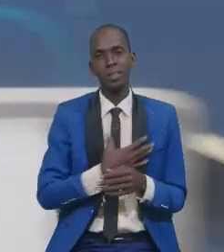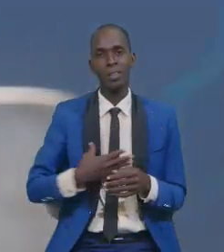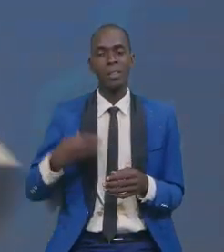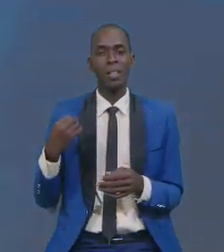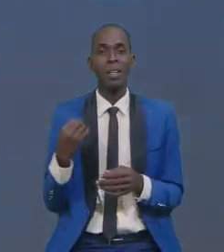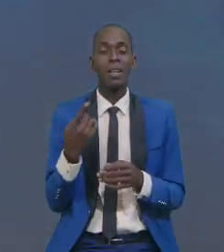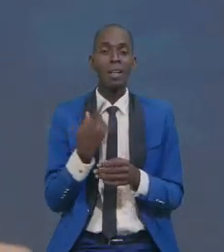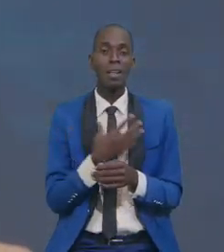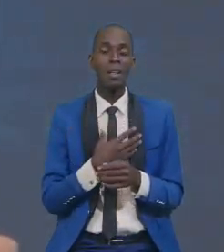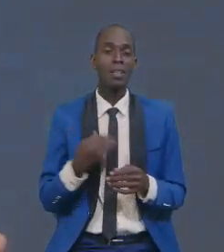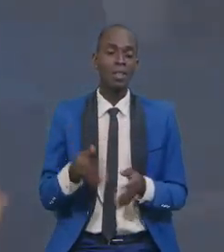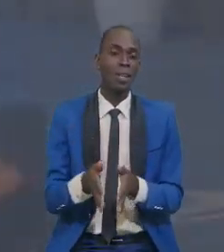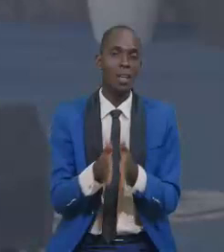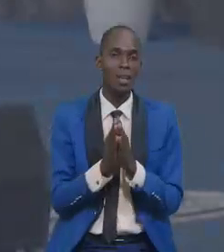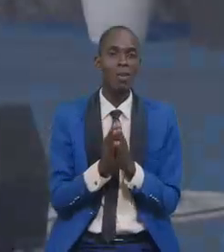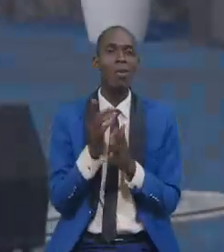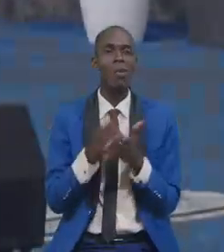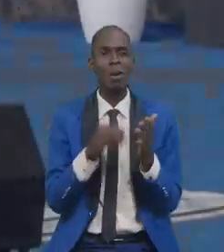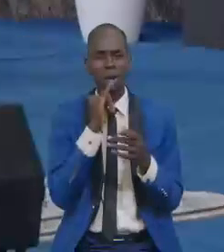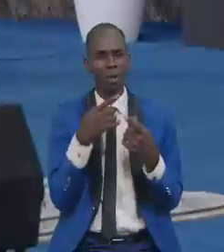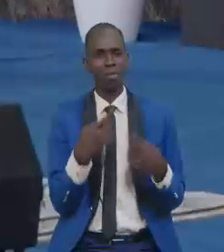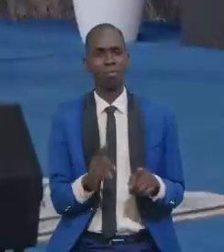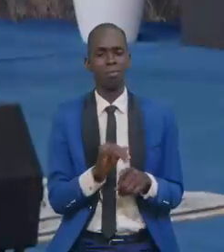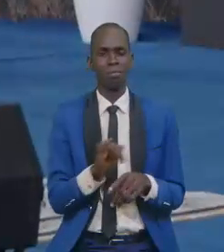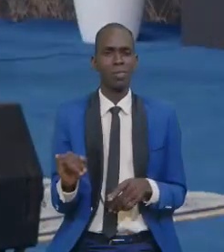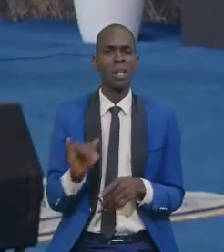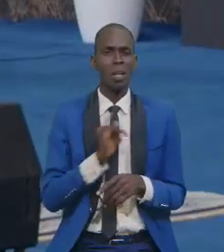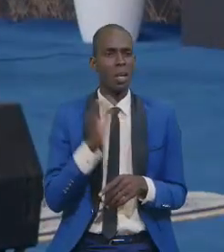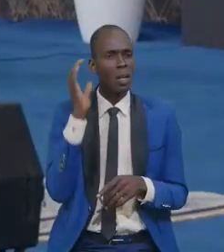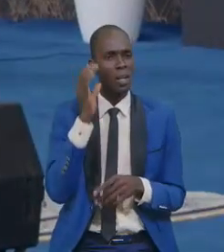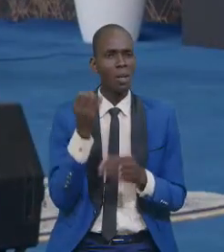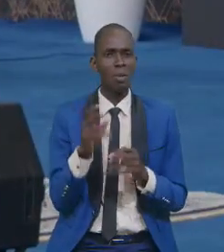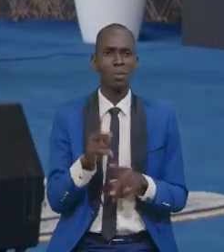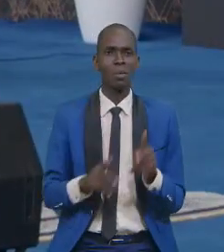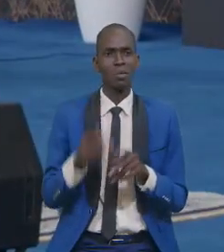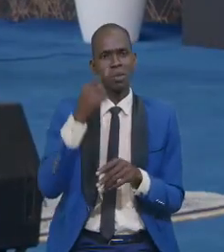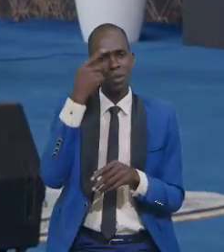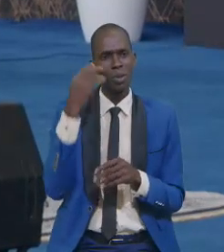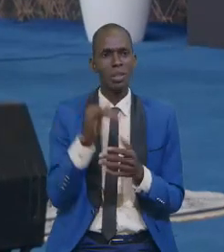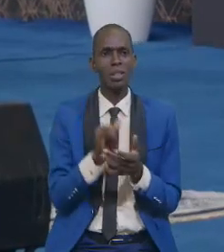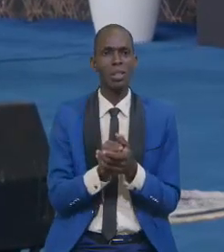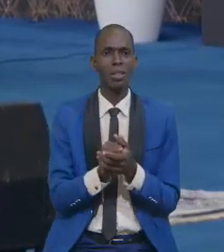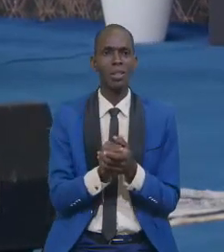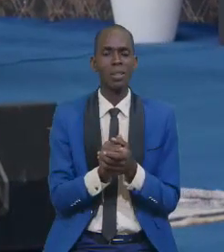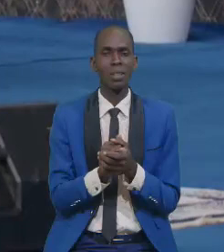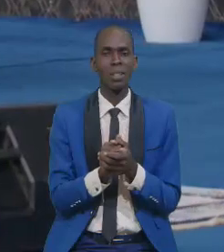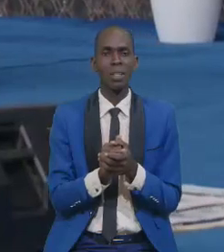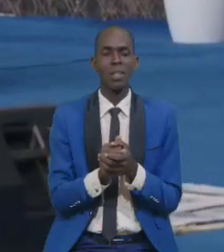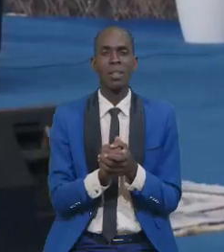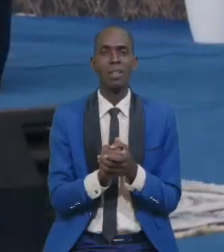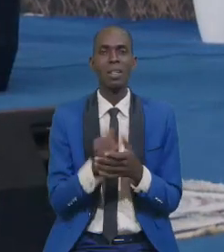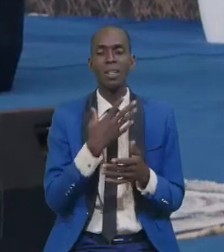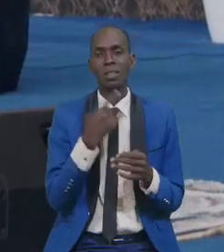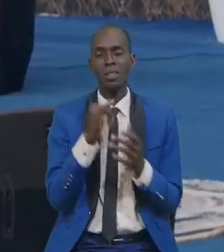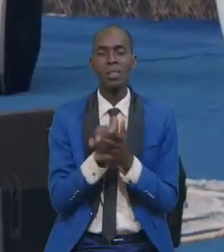and he inquired, what's happening? I hear many people, because he was blind. And he said, is Jesus of